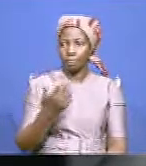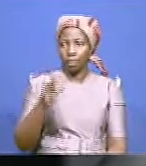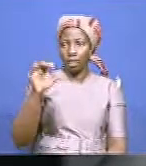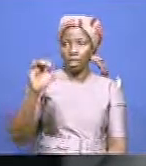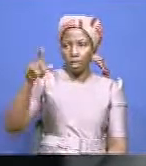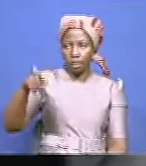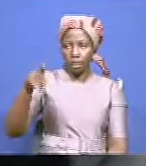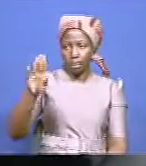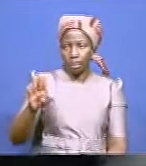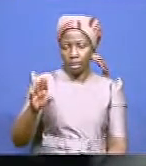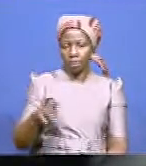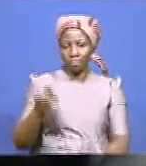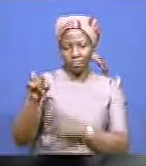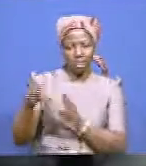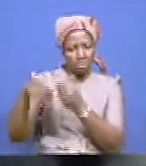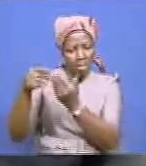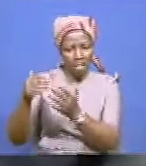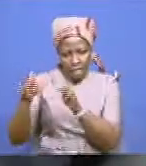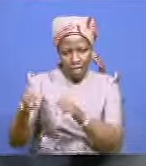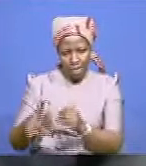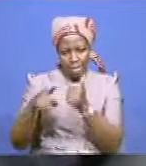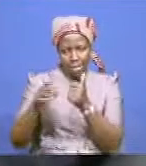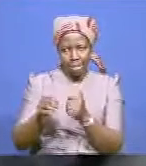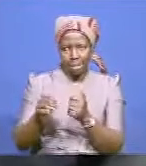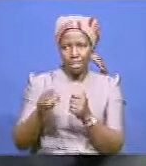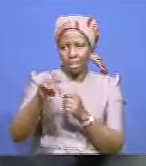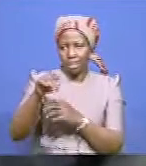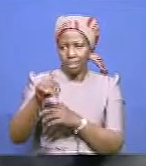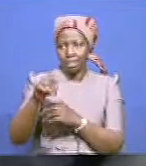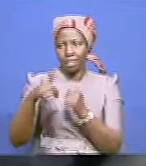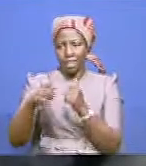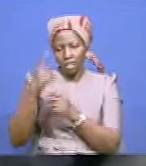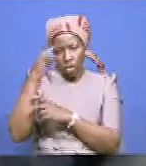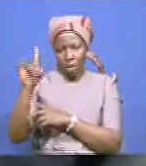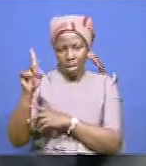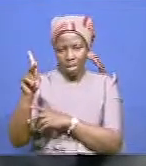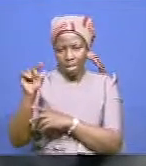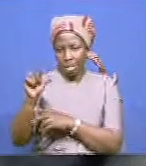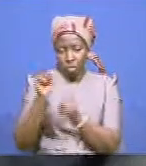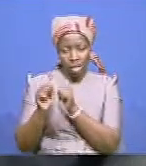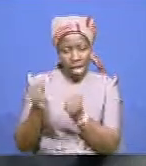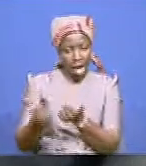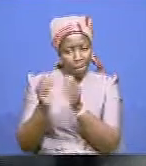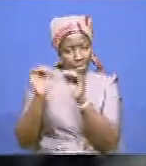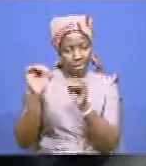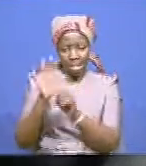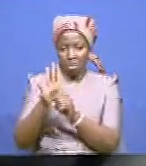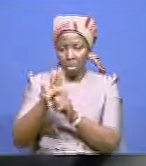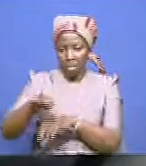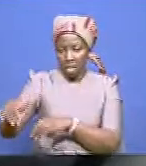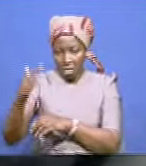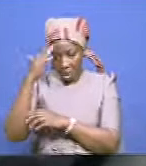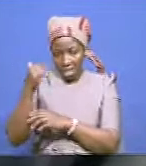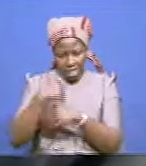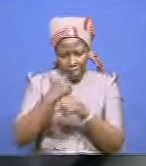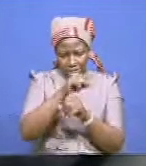50 shillings per kilogram, for example, which has not happened in many counties because they have commercialized it and then exposed the farmers.